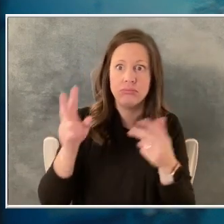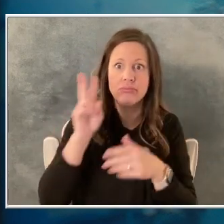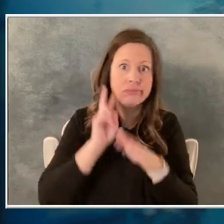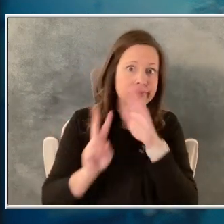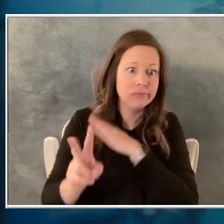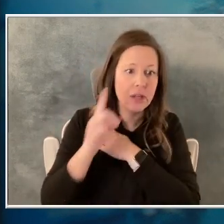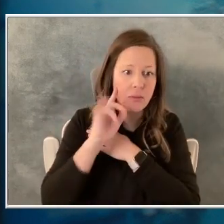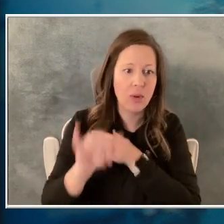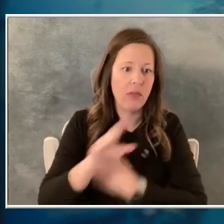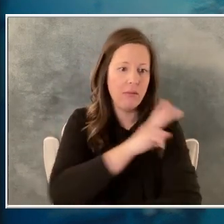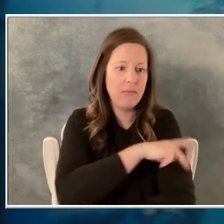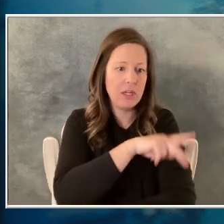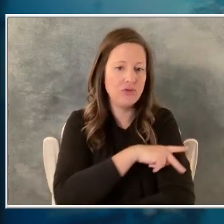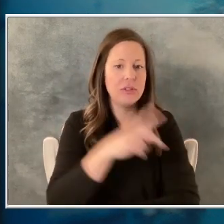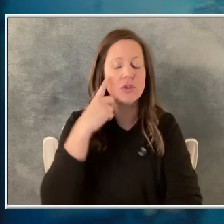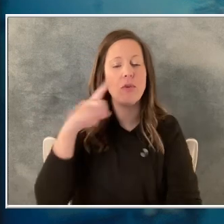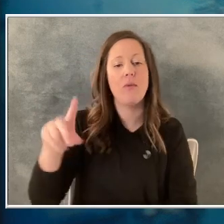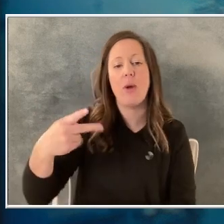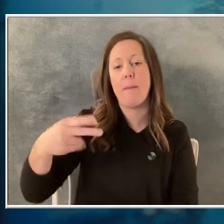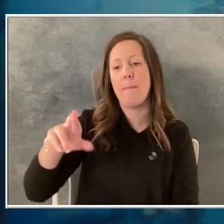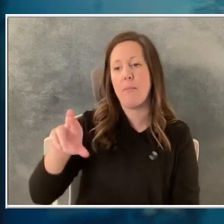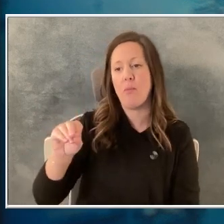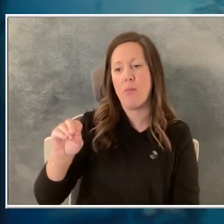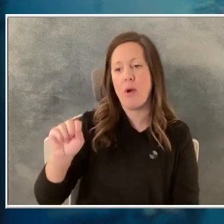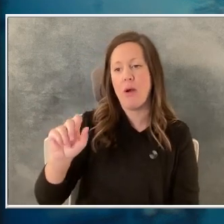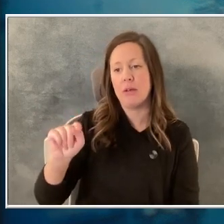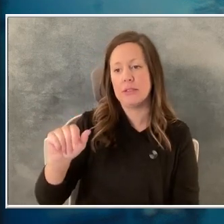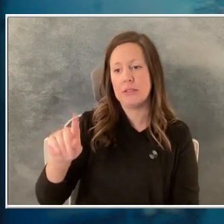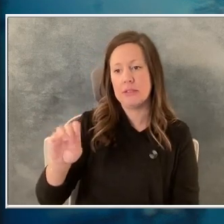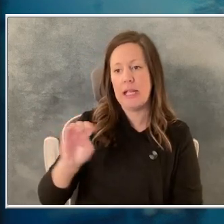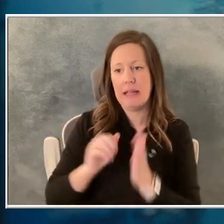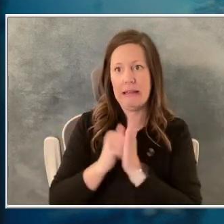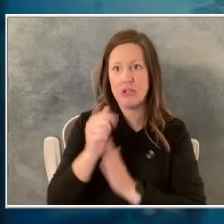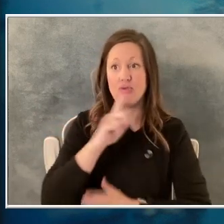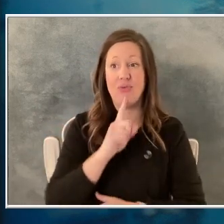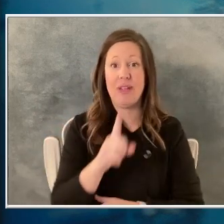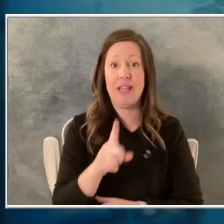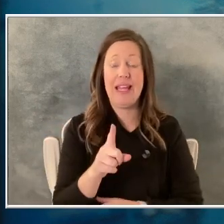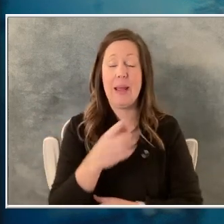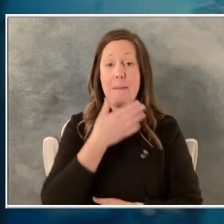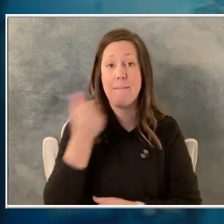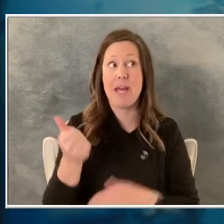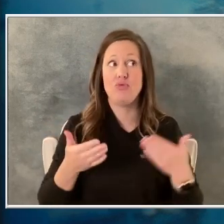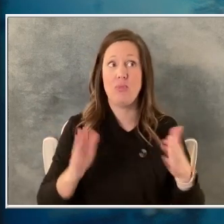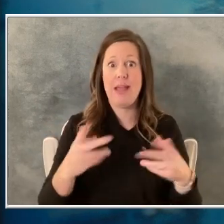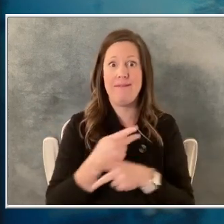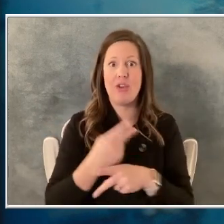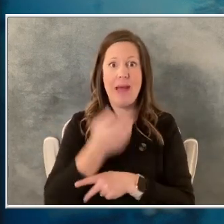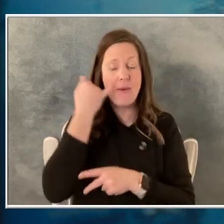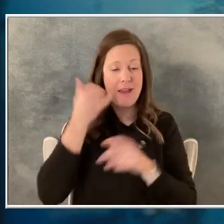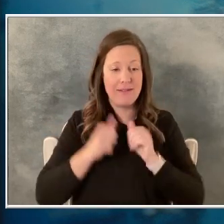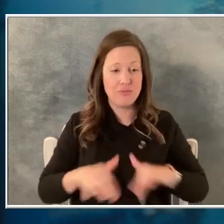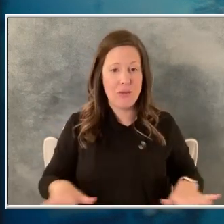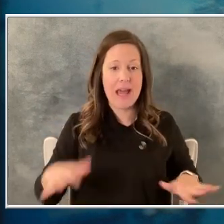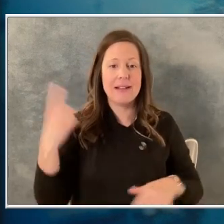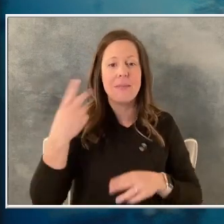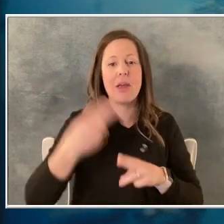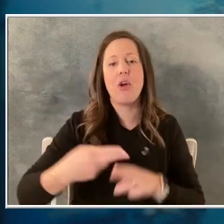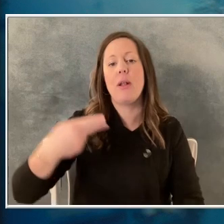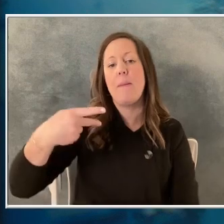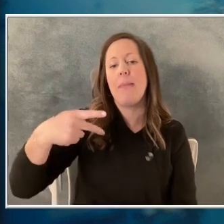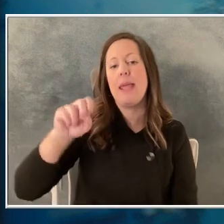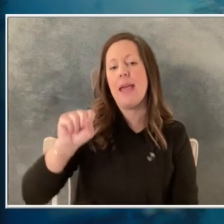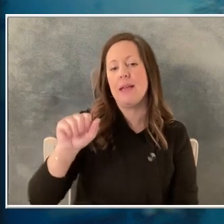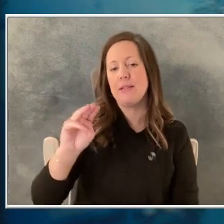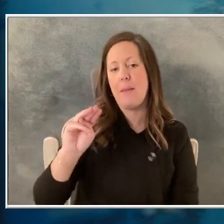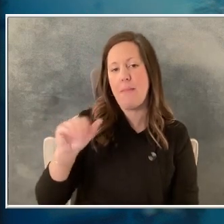cancer, nowadays, the best way to determine metastasis is with what's called a PSMA PET scan. It's a type of